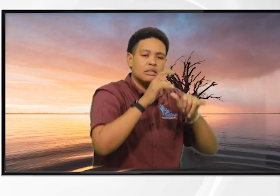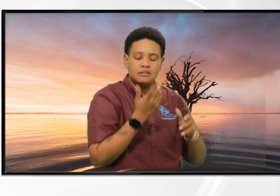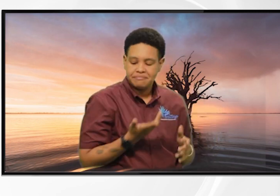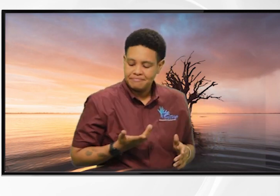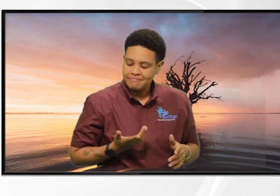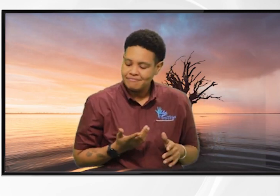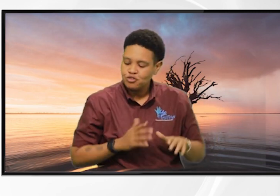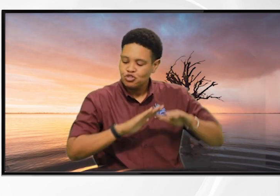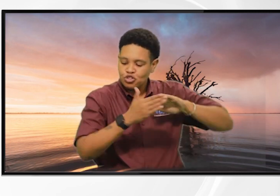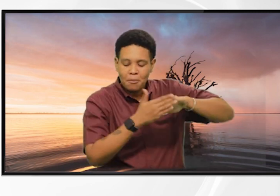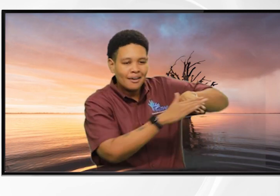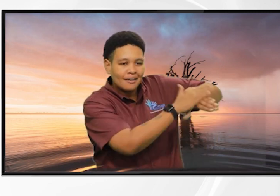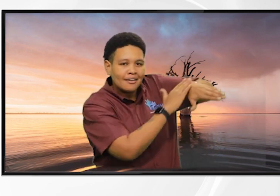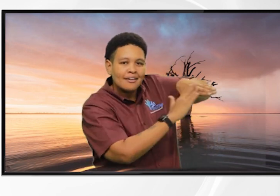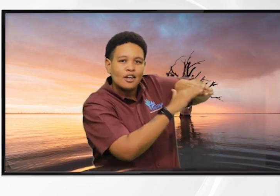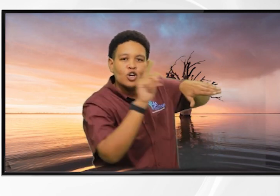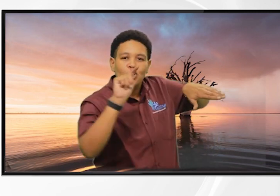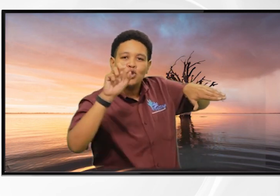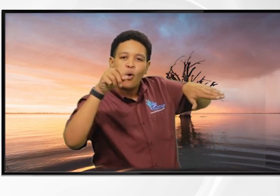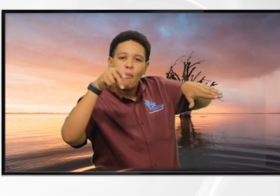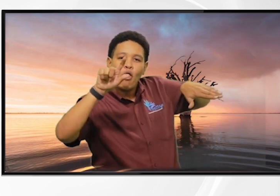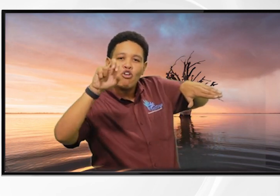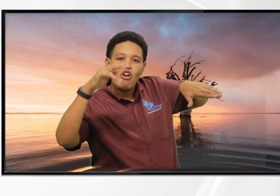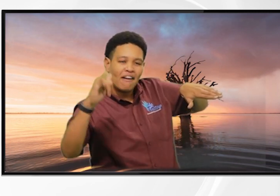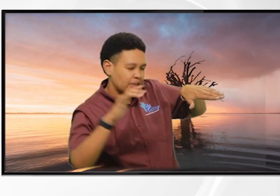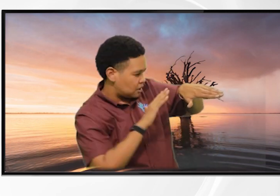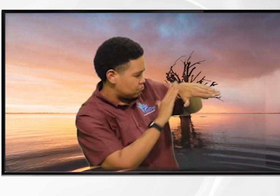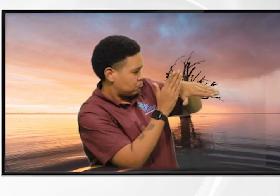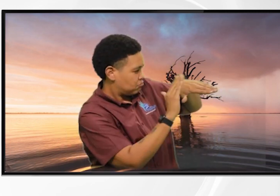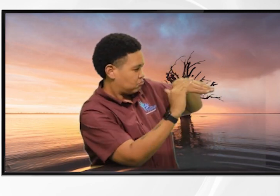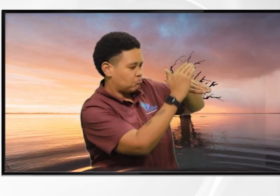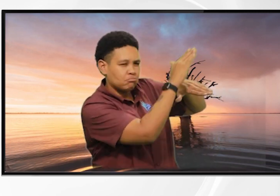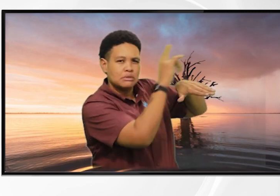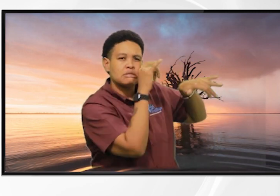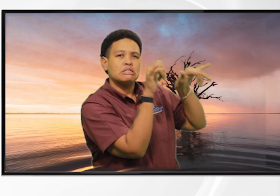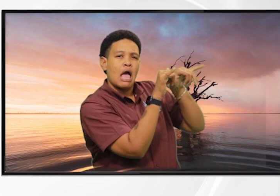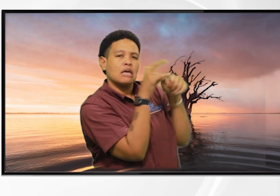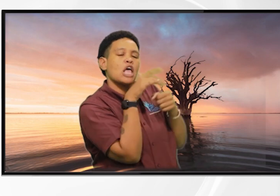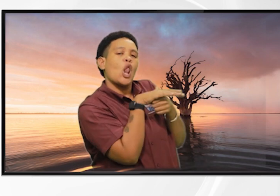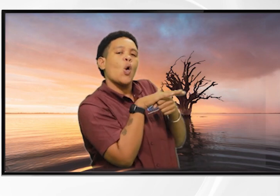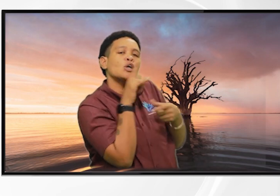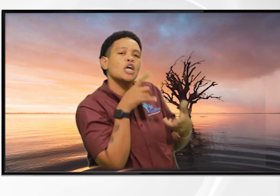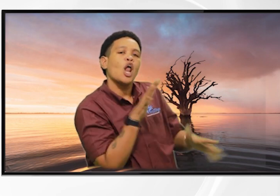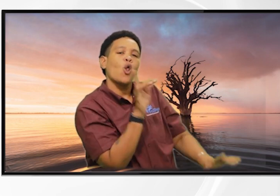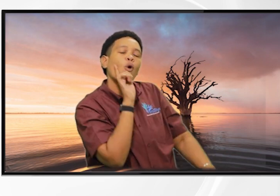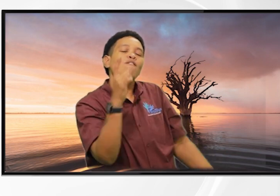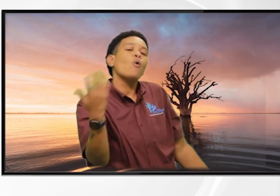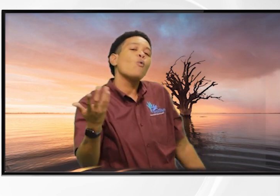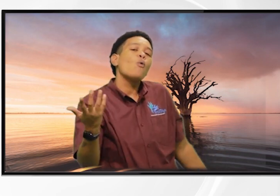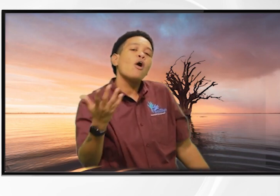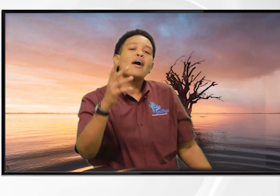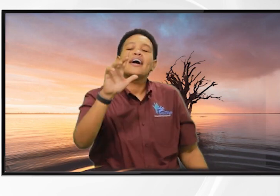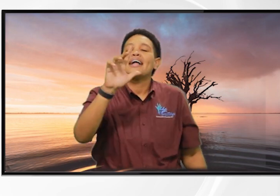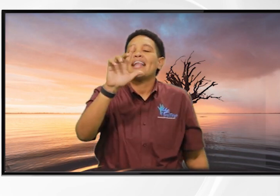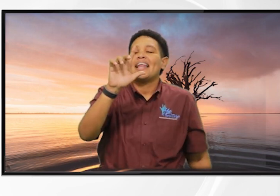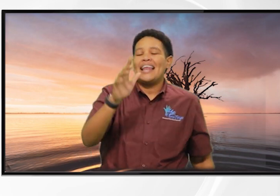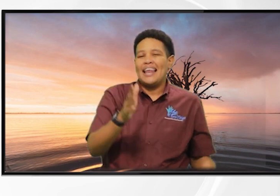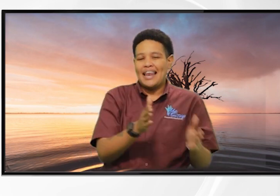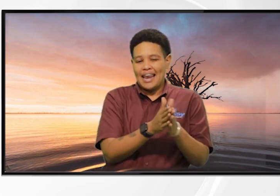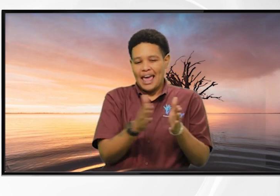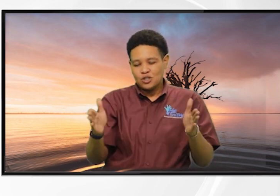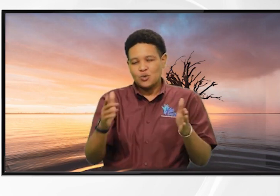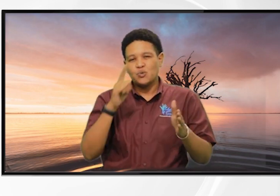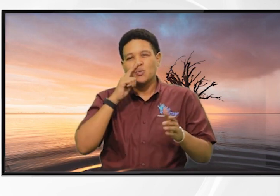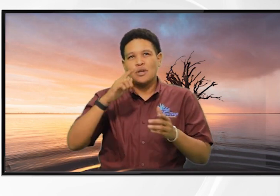Jamaica's topography, size, and location allow for some latitudinal and altitudinal